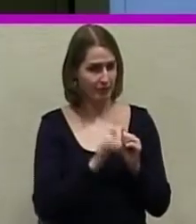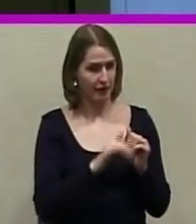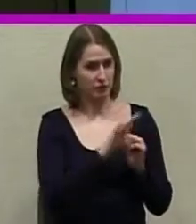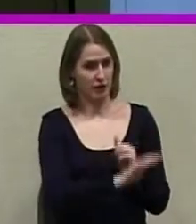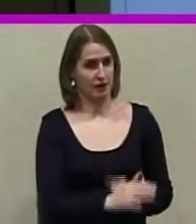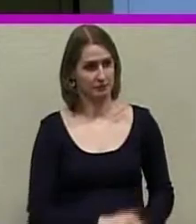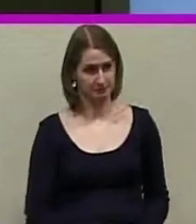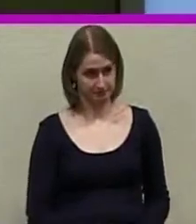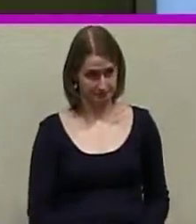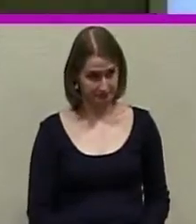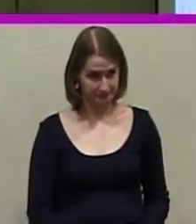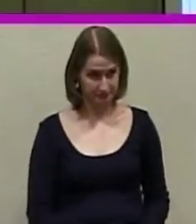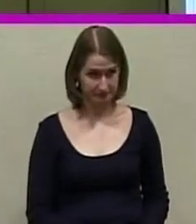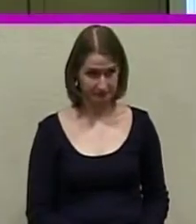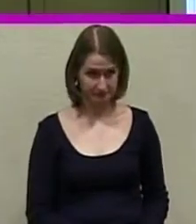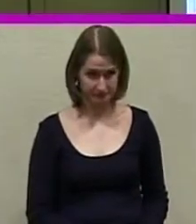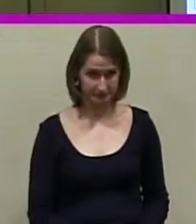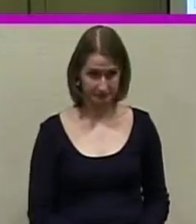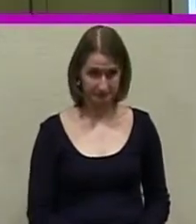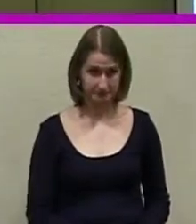Okay.